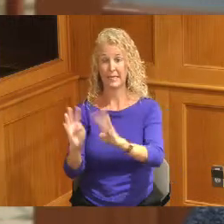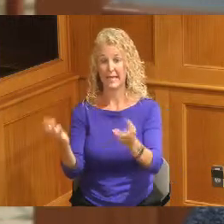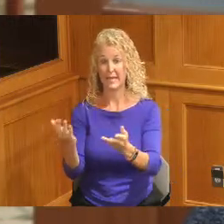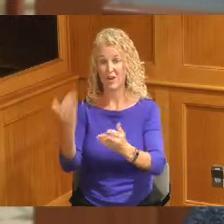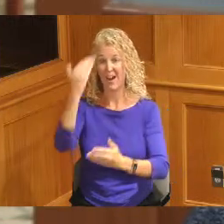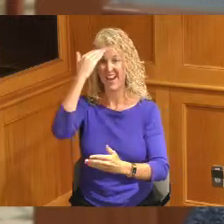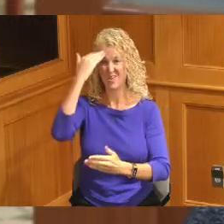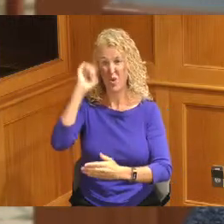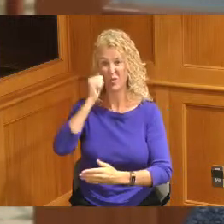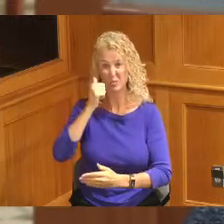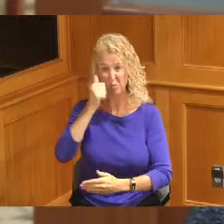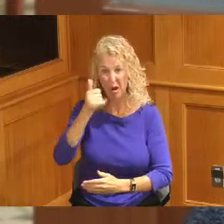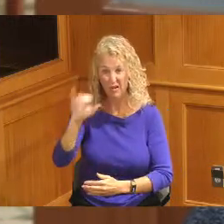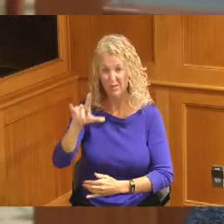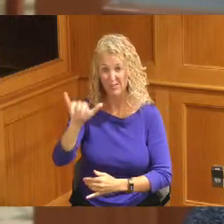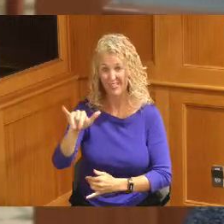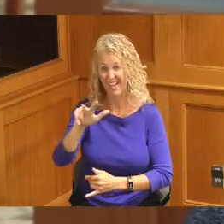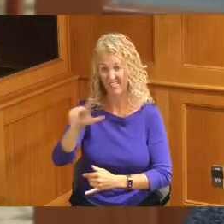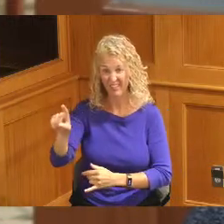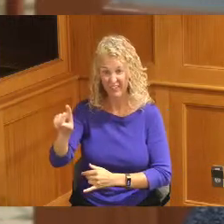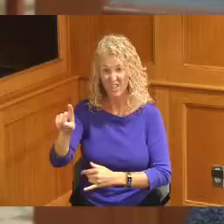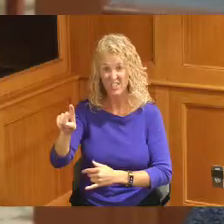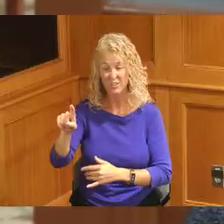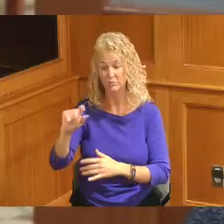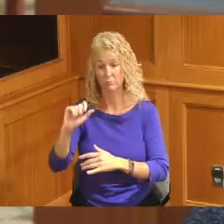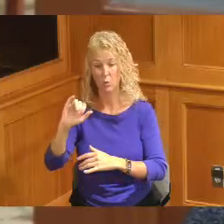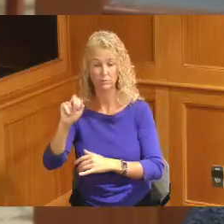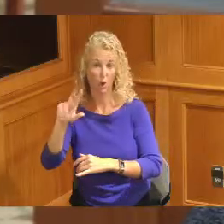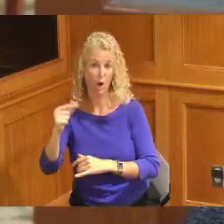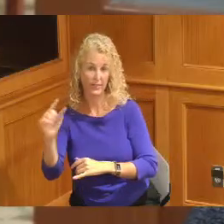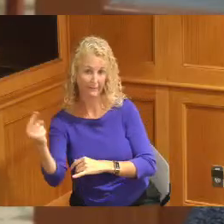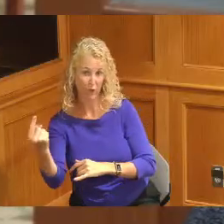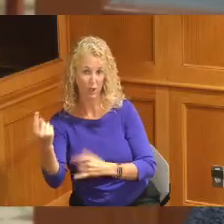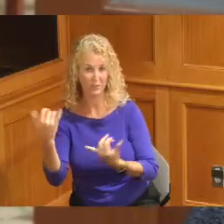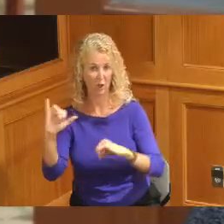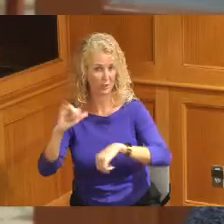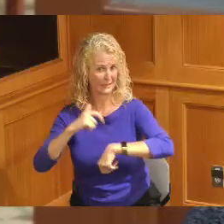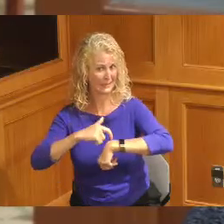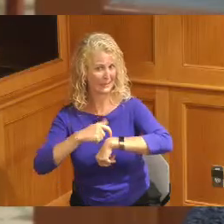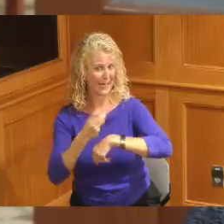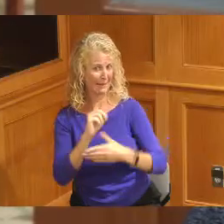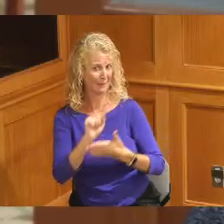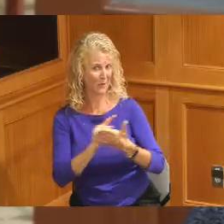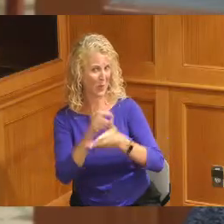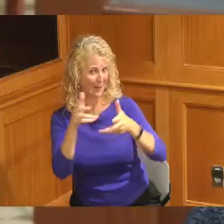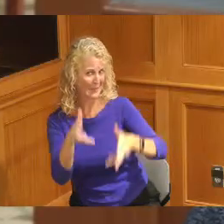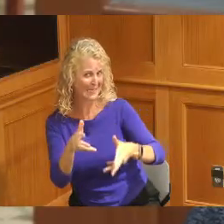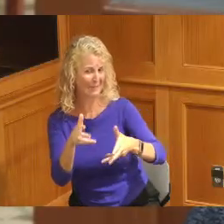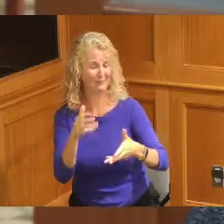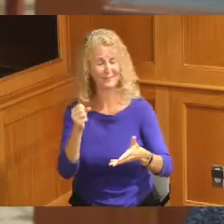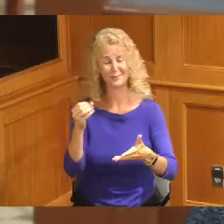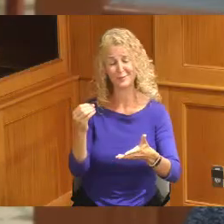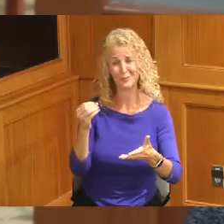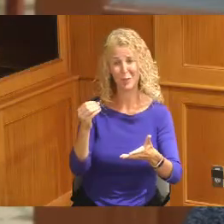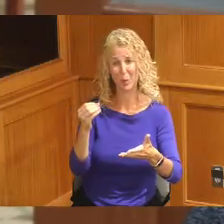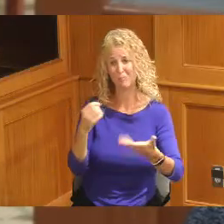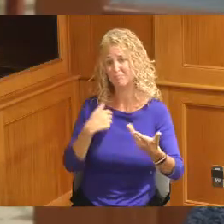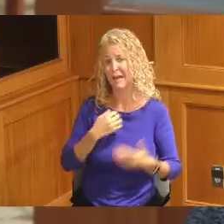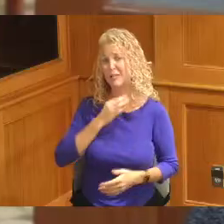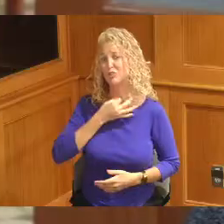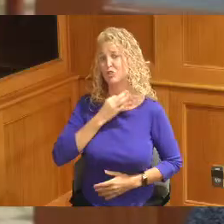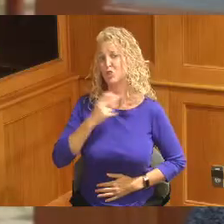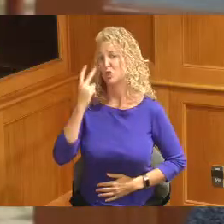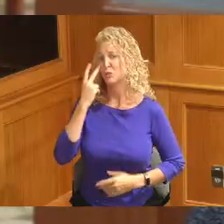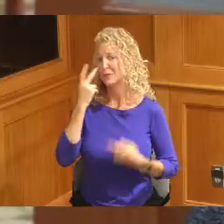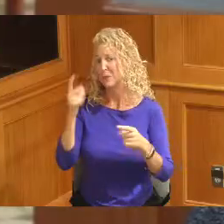deadline's tomorrow, and I know you still got time, but I'm pretty, if you guys have made your decision, we'll see